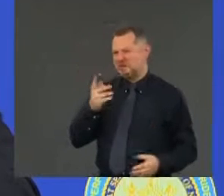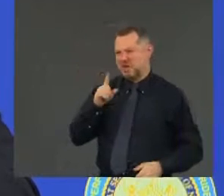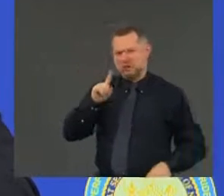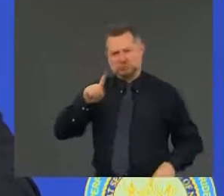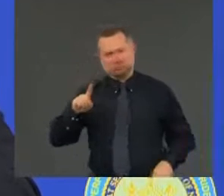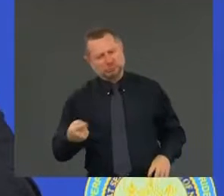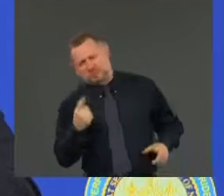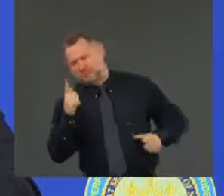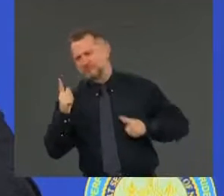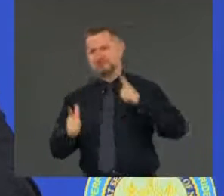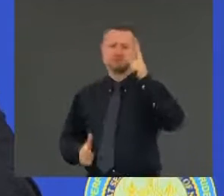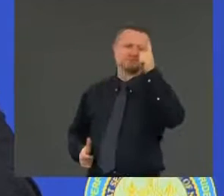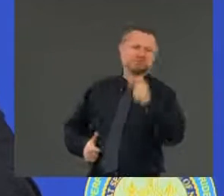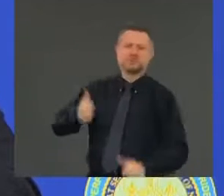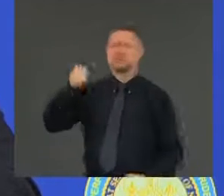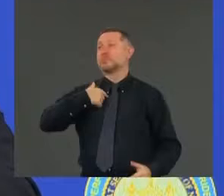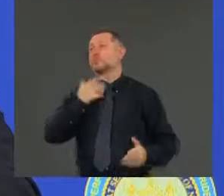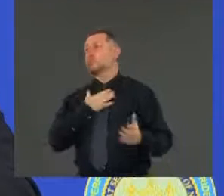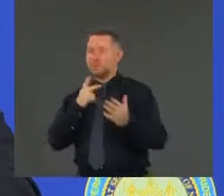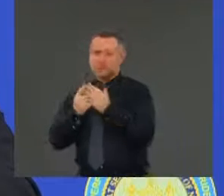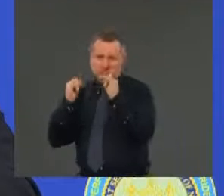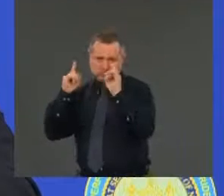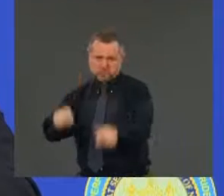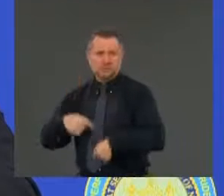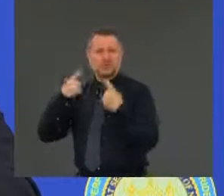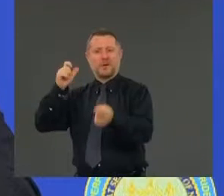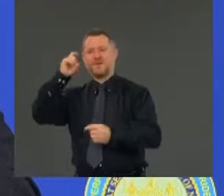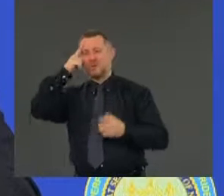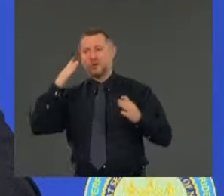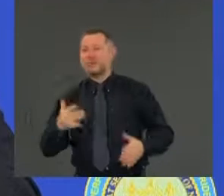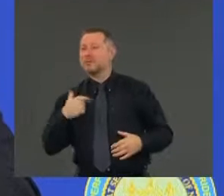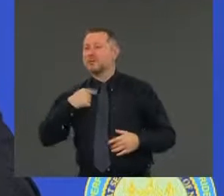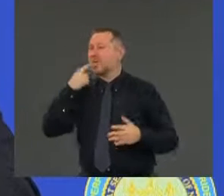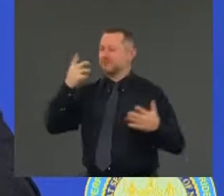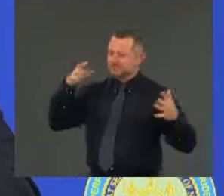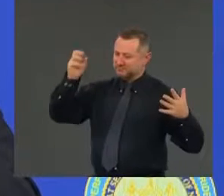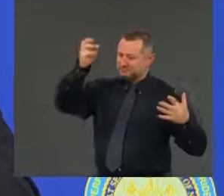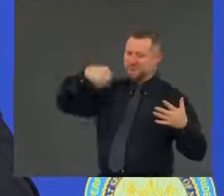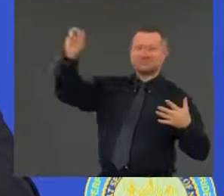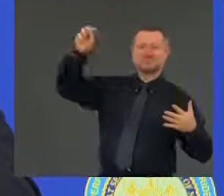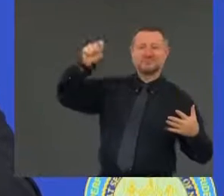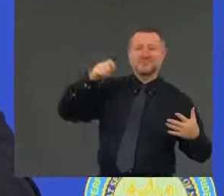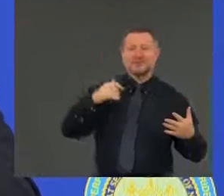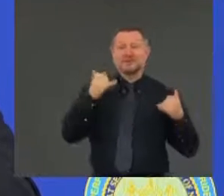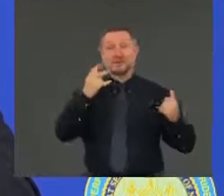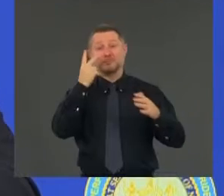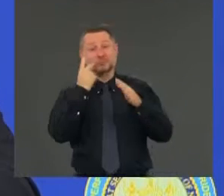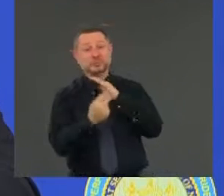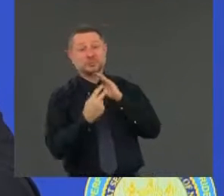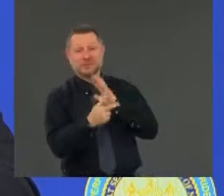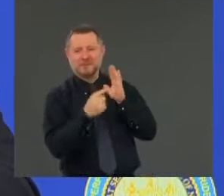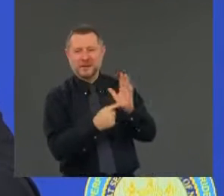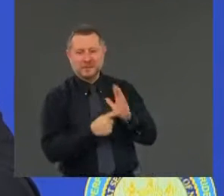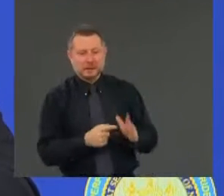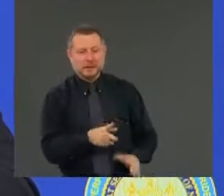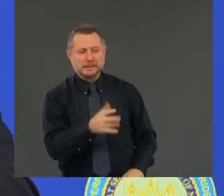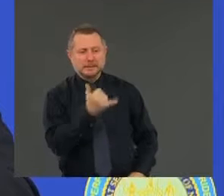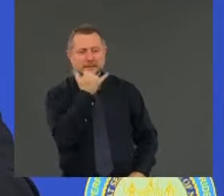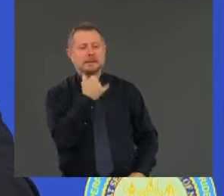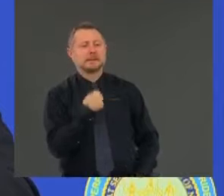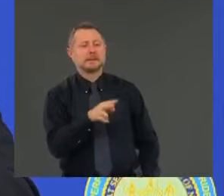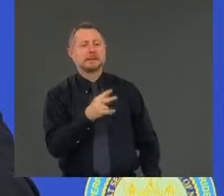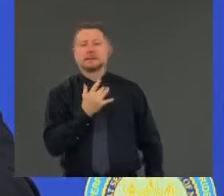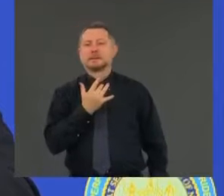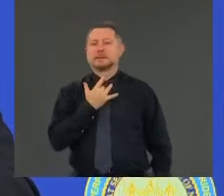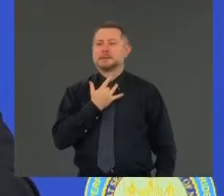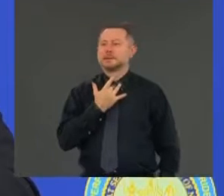governor, and we did it. And then the projection model didn't come true. Now, in defense of the projection models, they'll say, well,